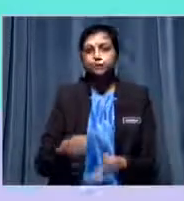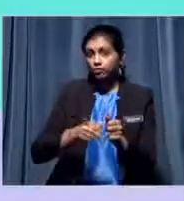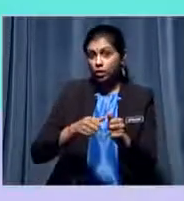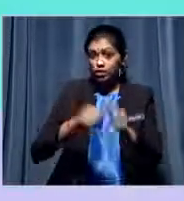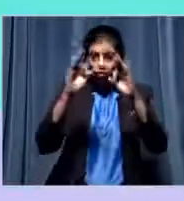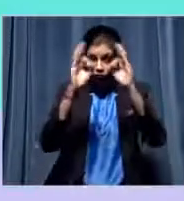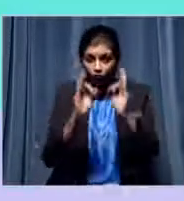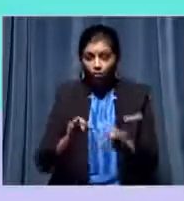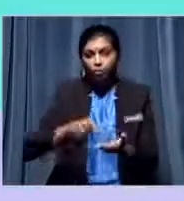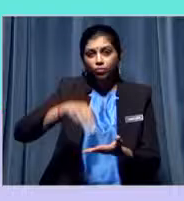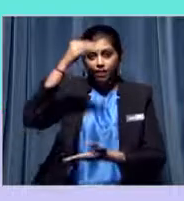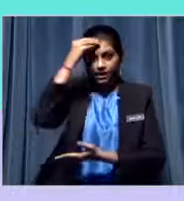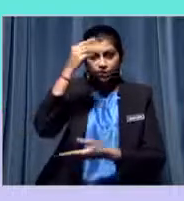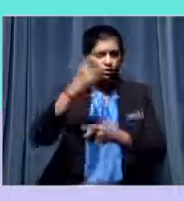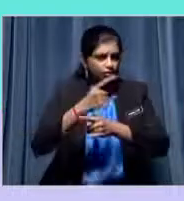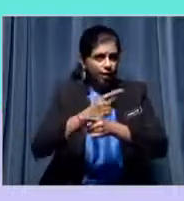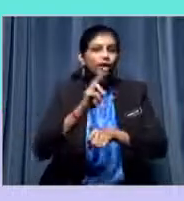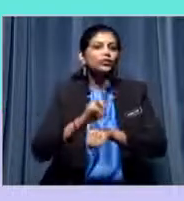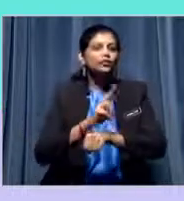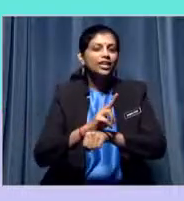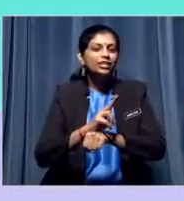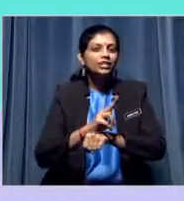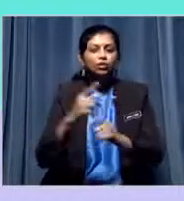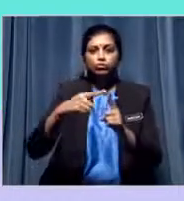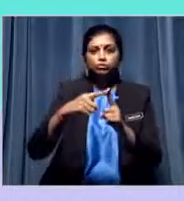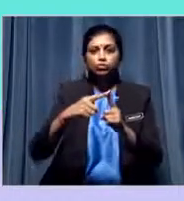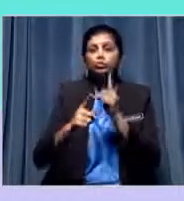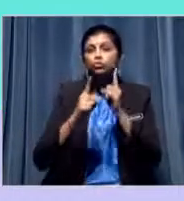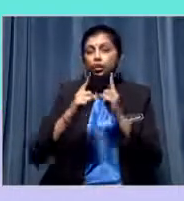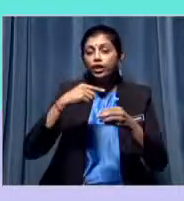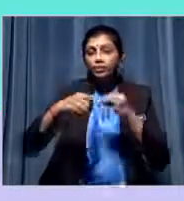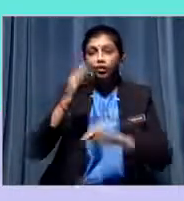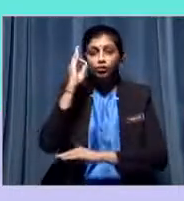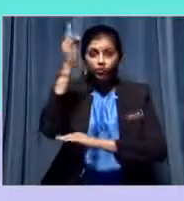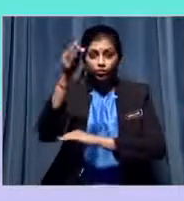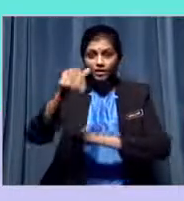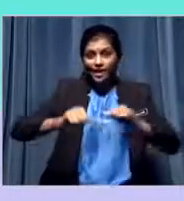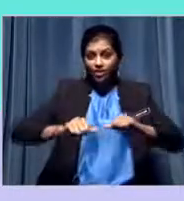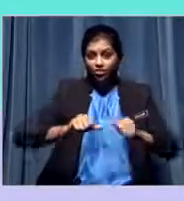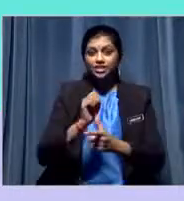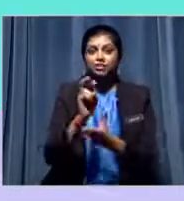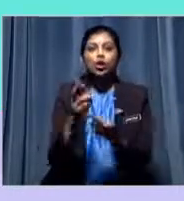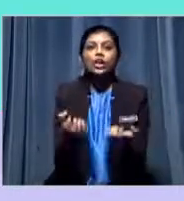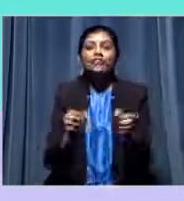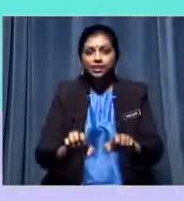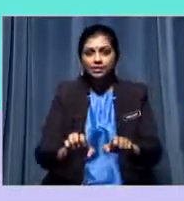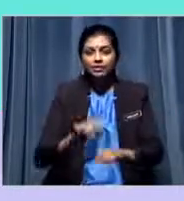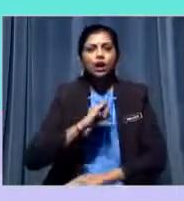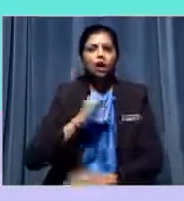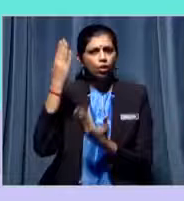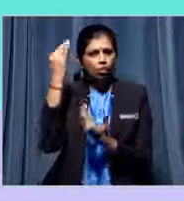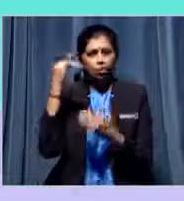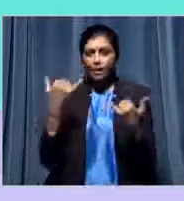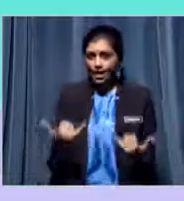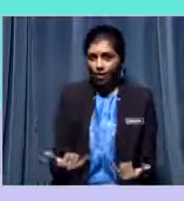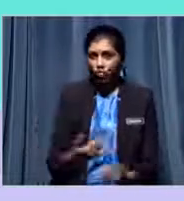form, we learn the correct usage to talk about future actions or events. I hope now